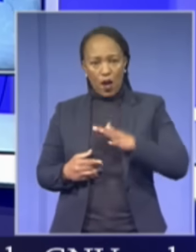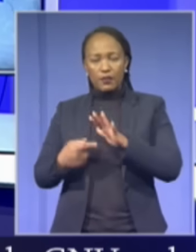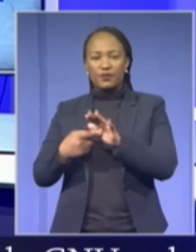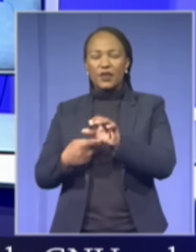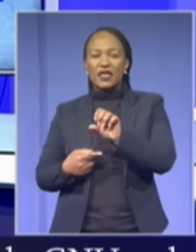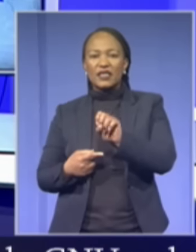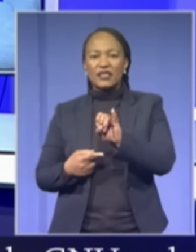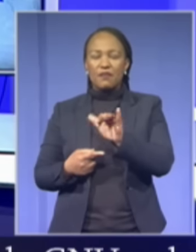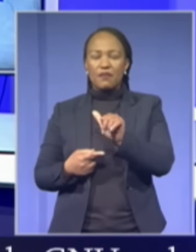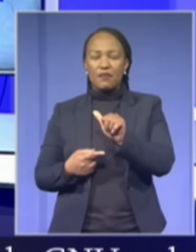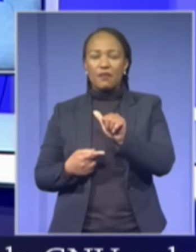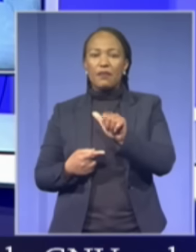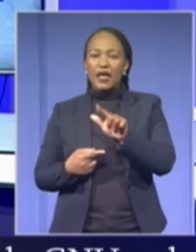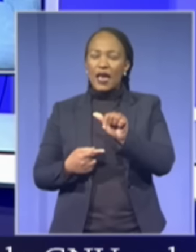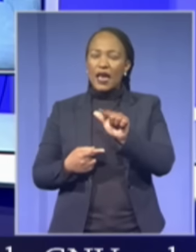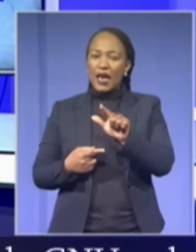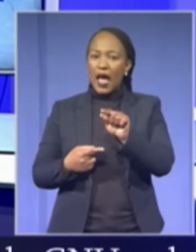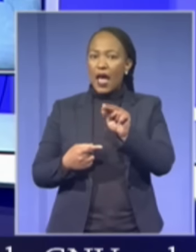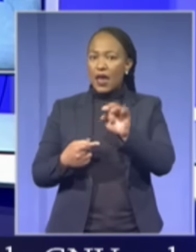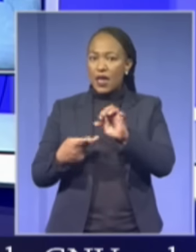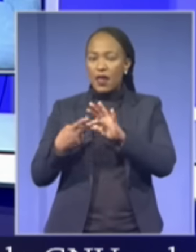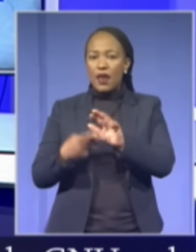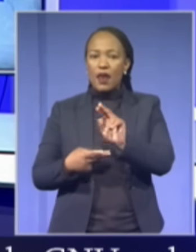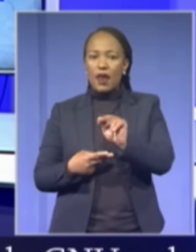bona mabapi le dipego tšeo di tšweletšego ka bona peleng.